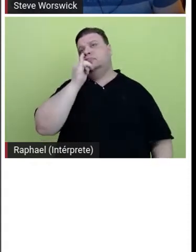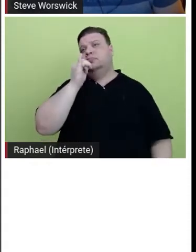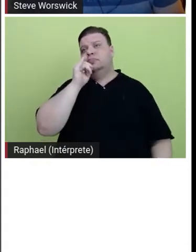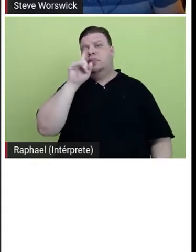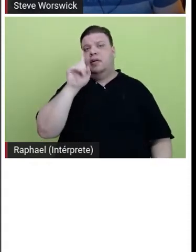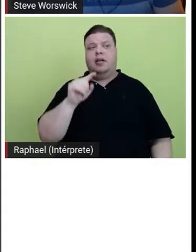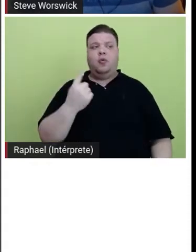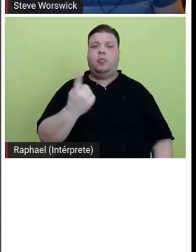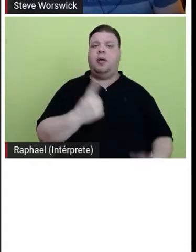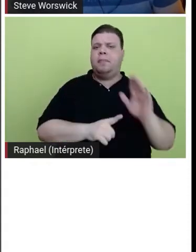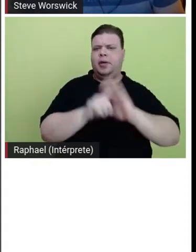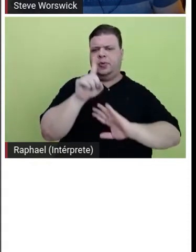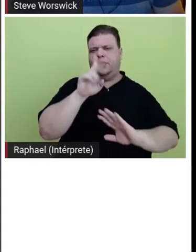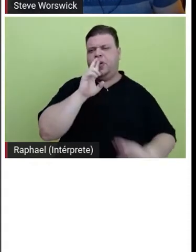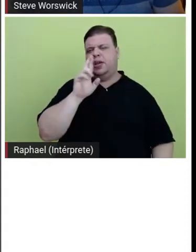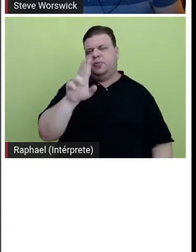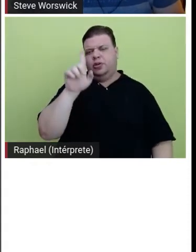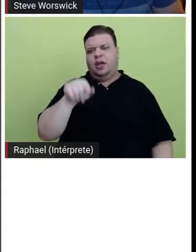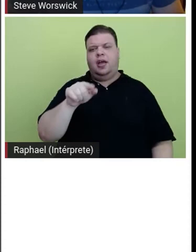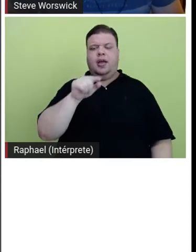what you want your customers to be seeing.